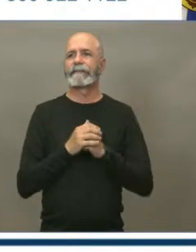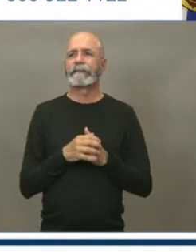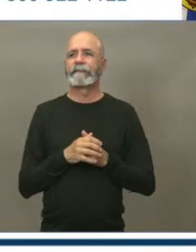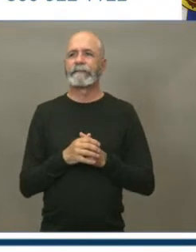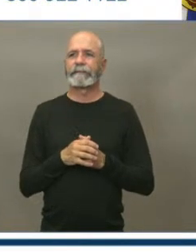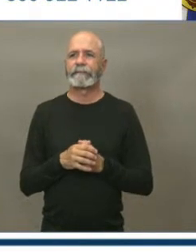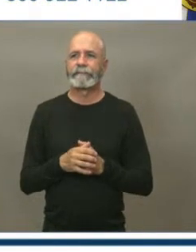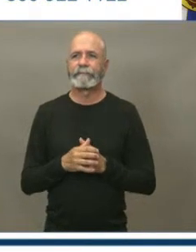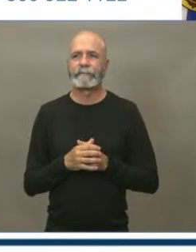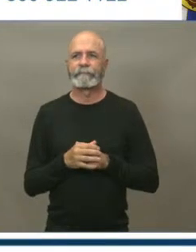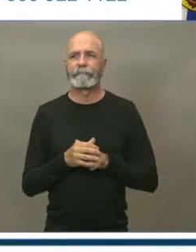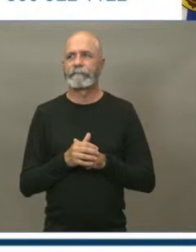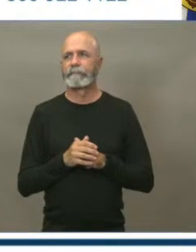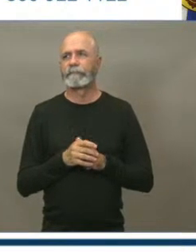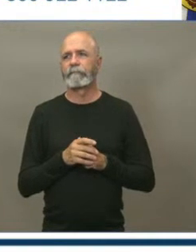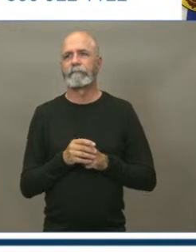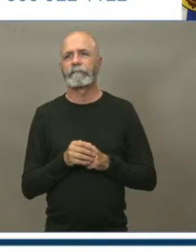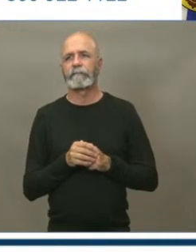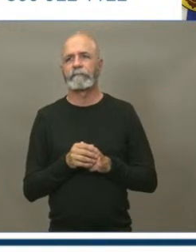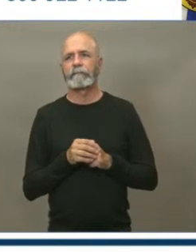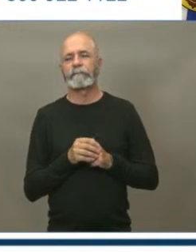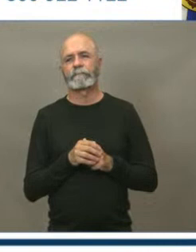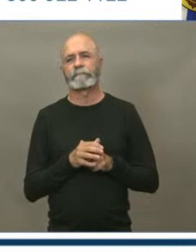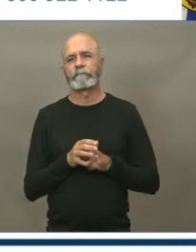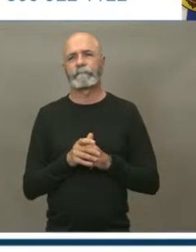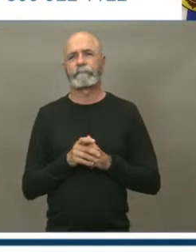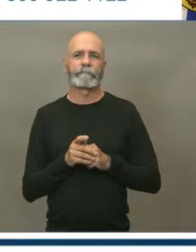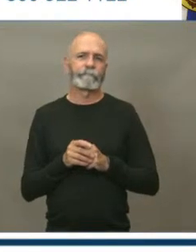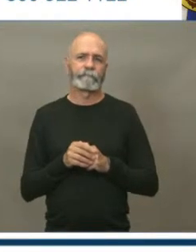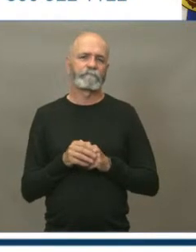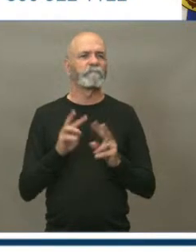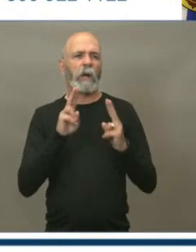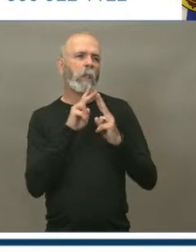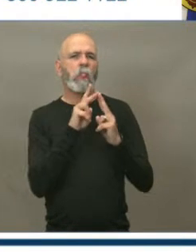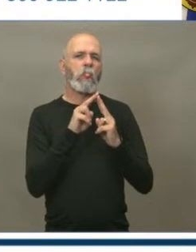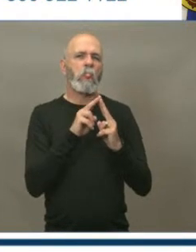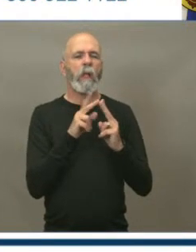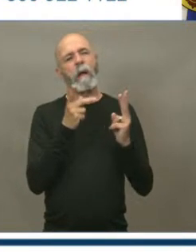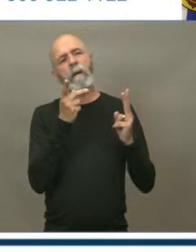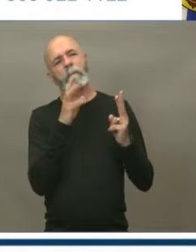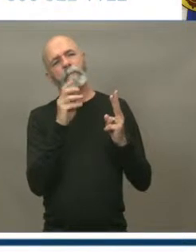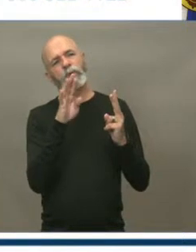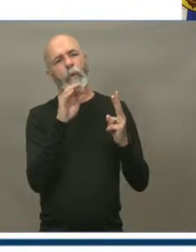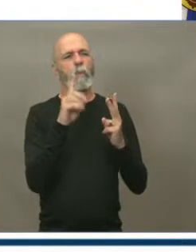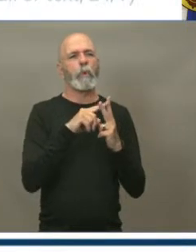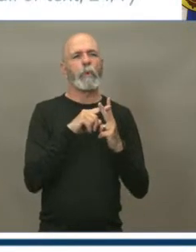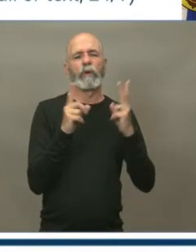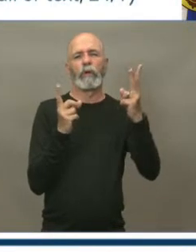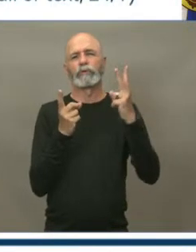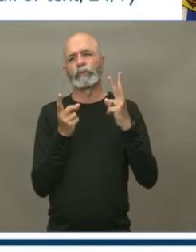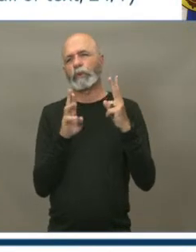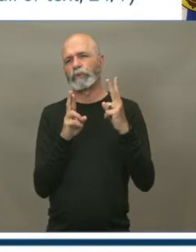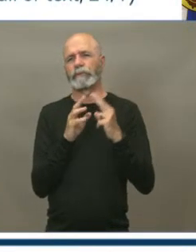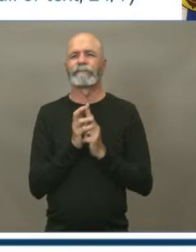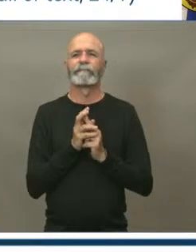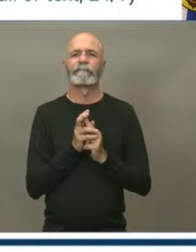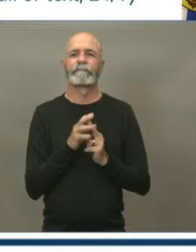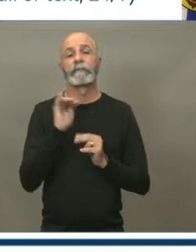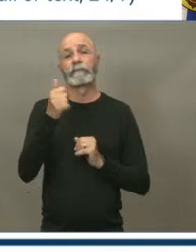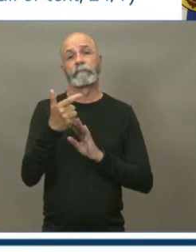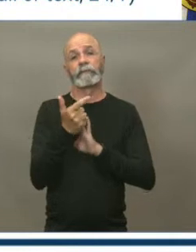Yes, good afternoon. I wonder if I could ask the Premier and maybe Dr. Strang to react to the court decision. I've read it. The judge